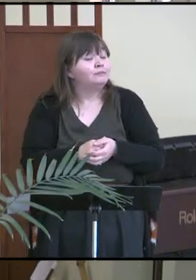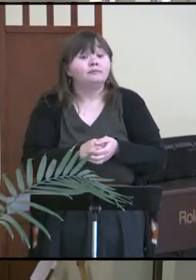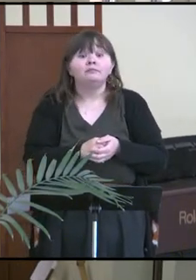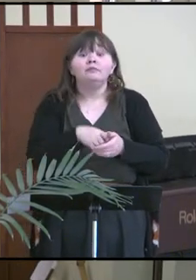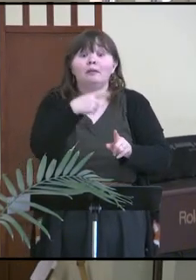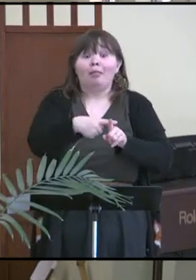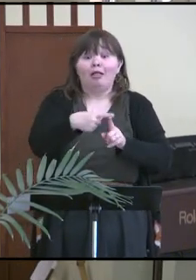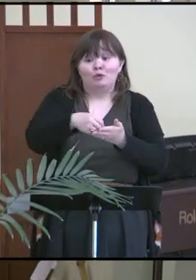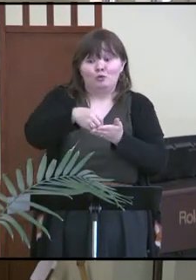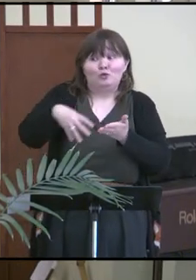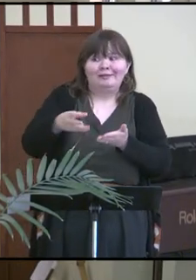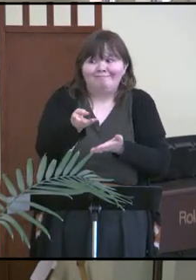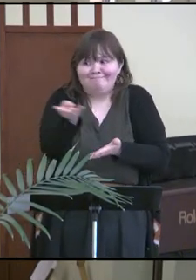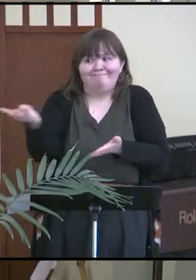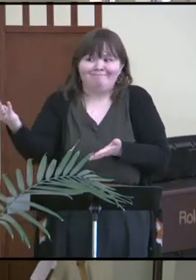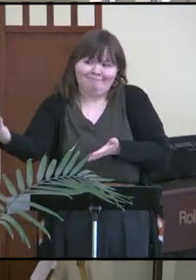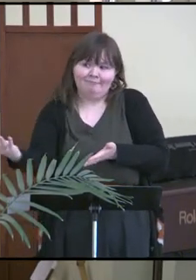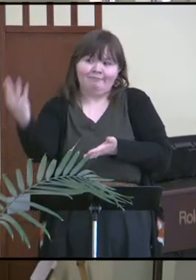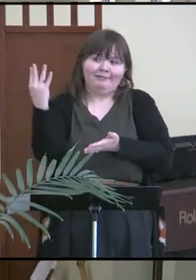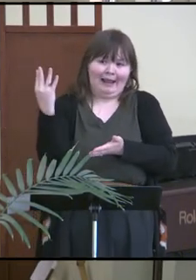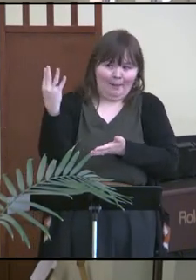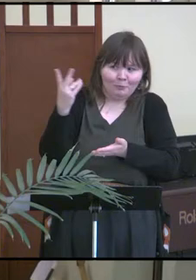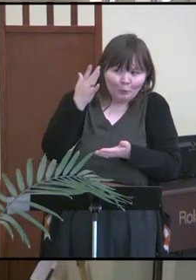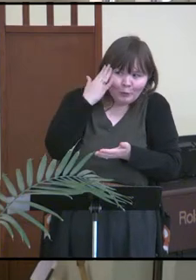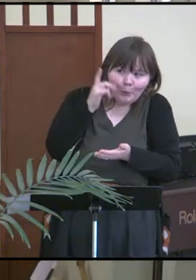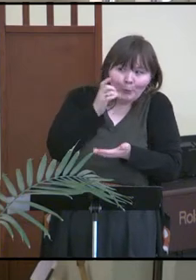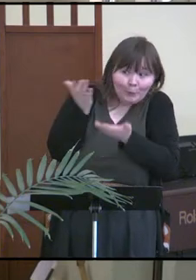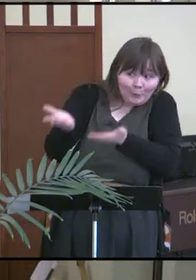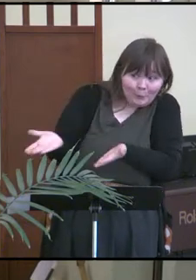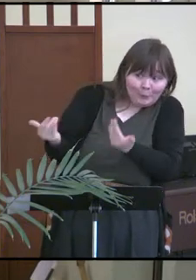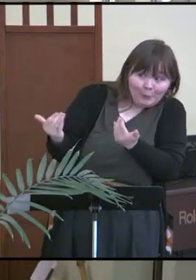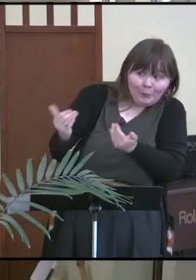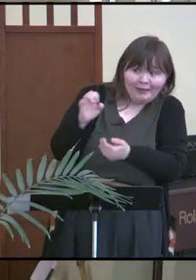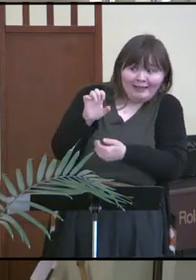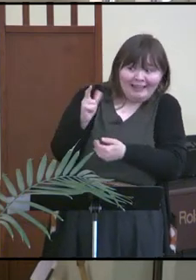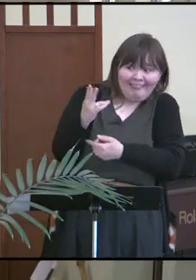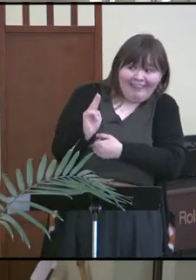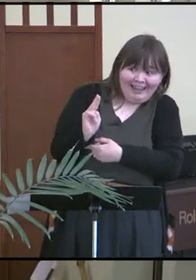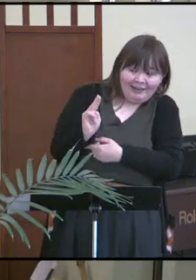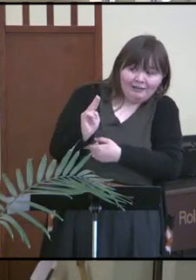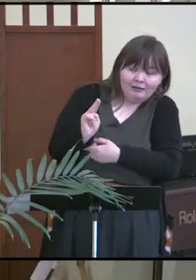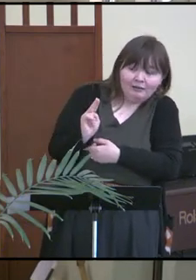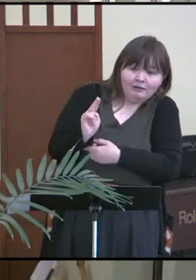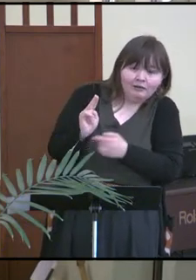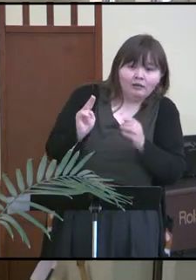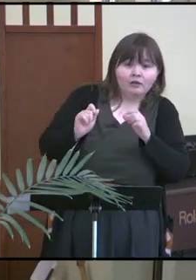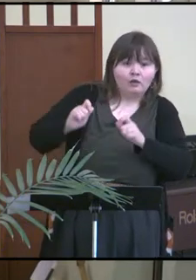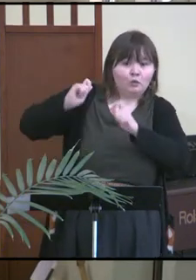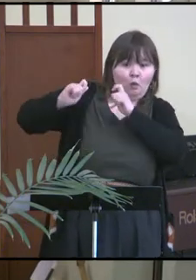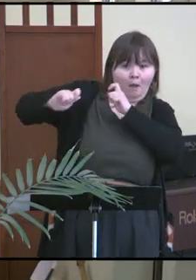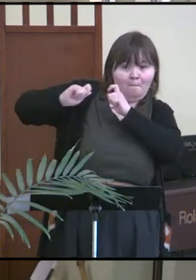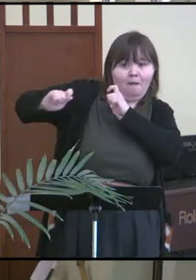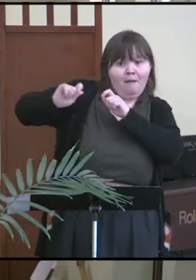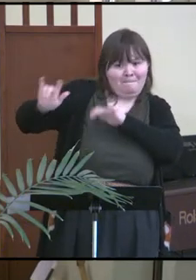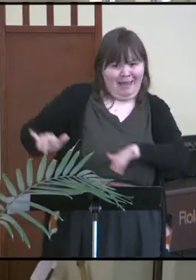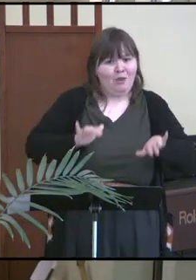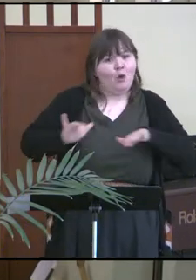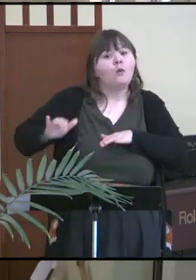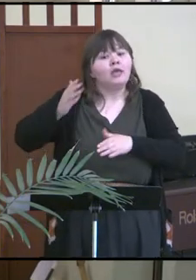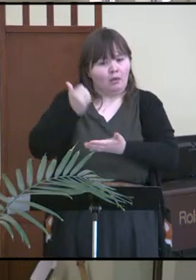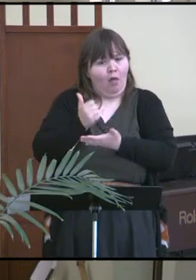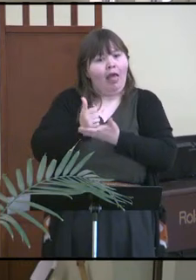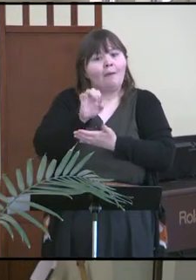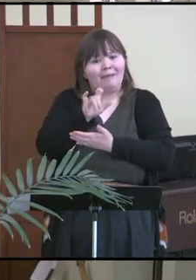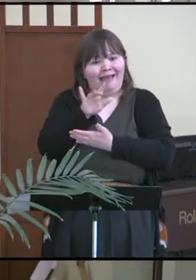And our students, if you want to stand up so they know who you are, Ethan McVicker, who does our trumpet and piano. Ethan's going to help do